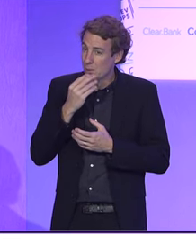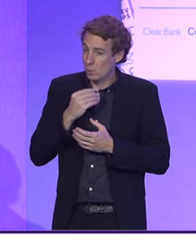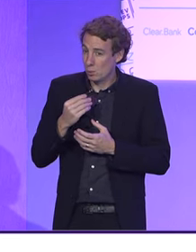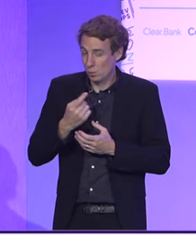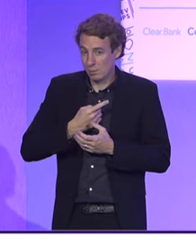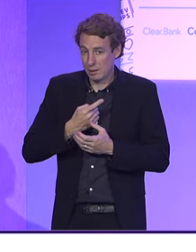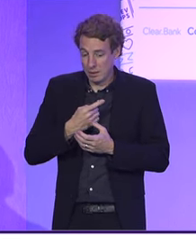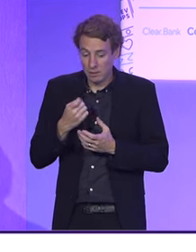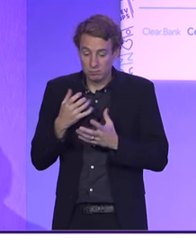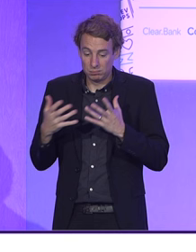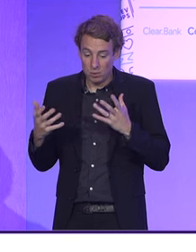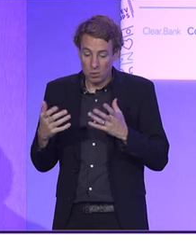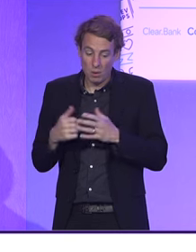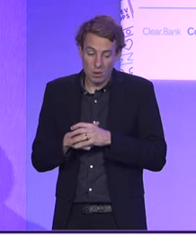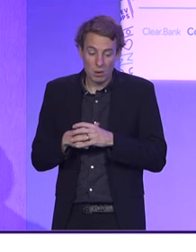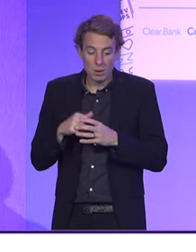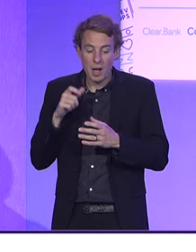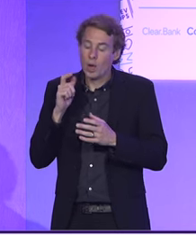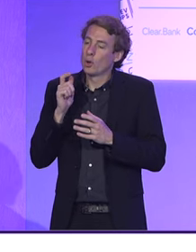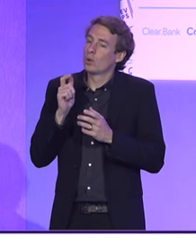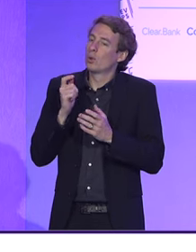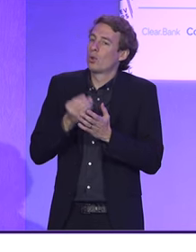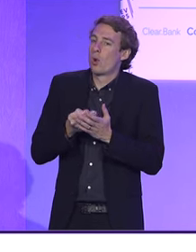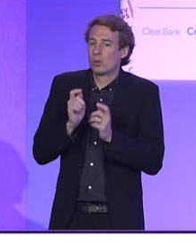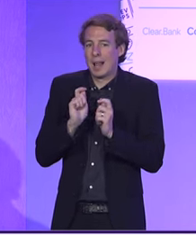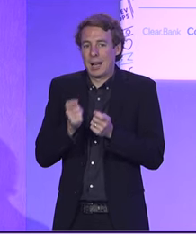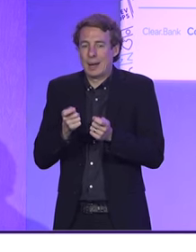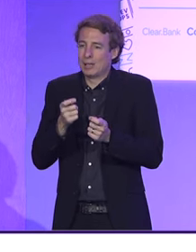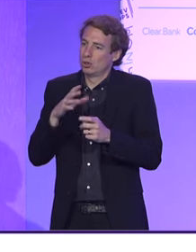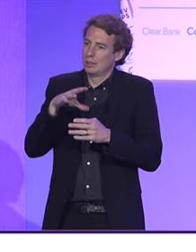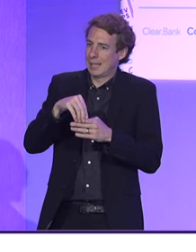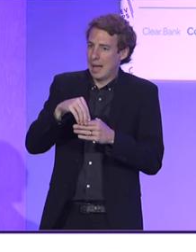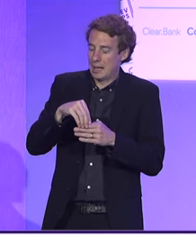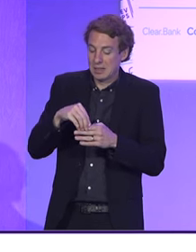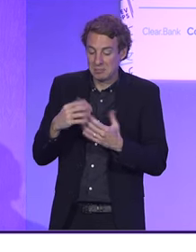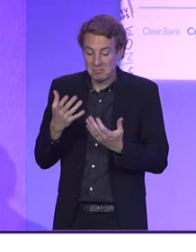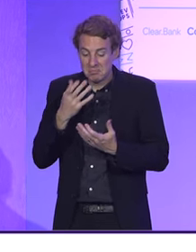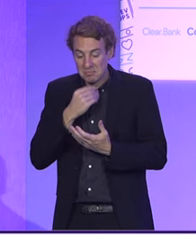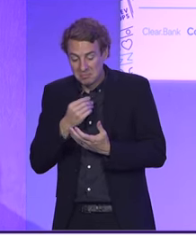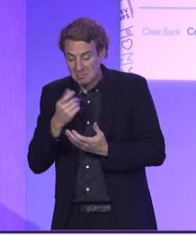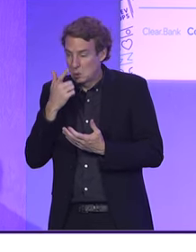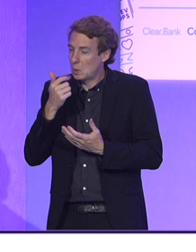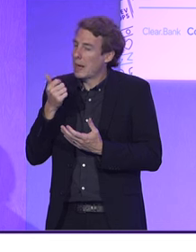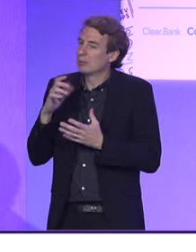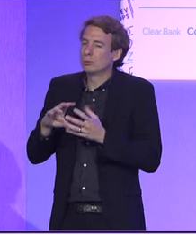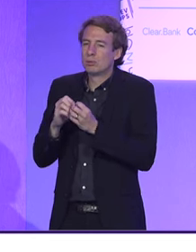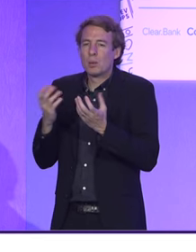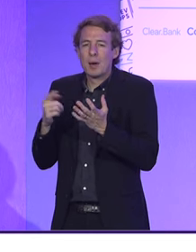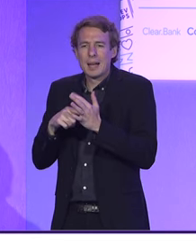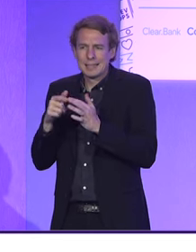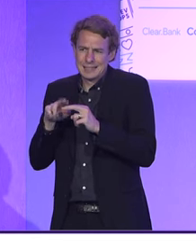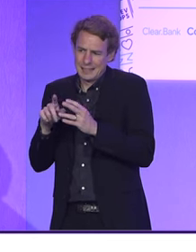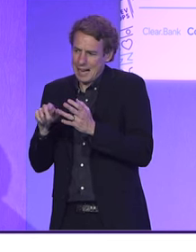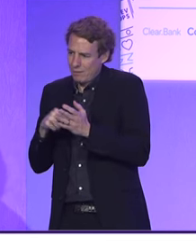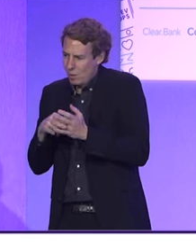Amazon cost allocation tags and this kind of thing. That basically, when you create, using Terraform is very easy, for example, you create a bucket, you